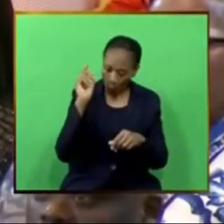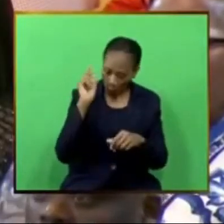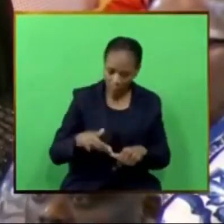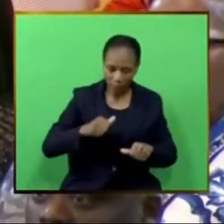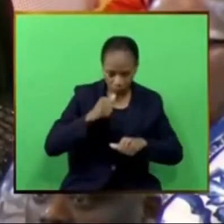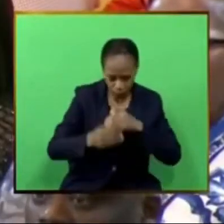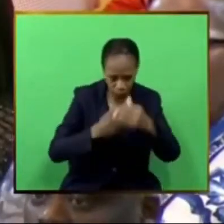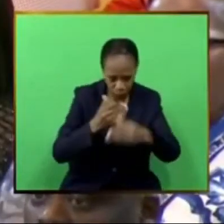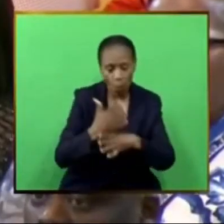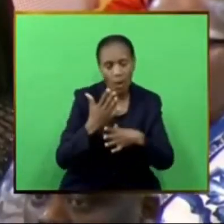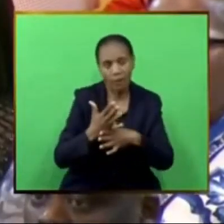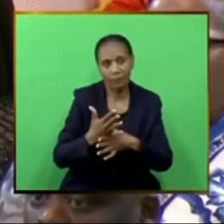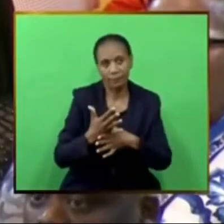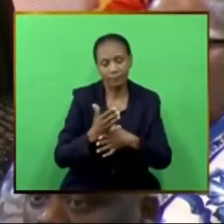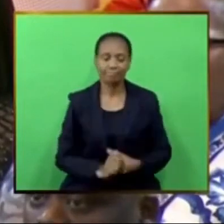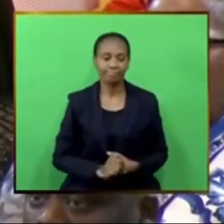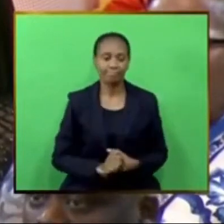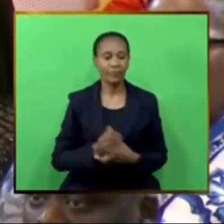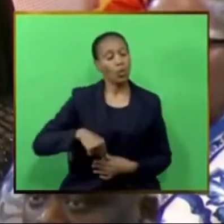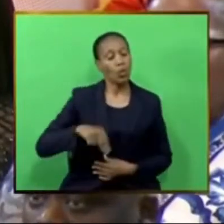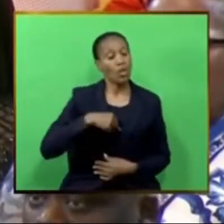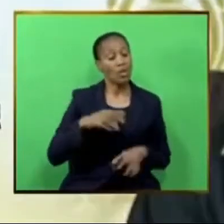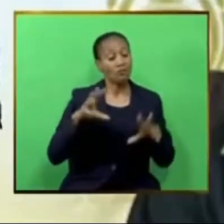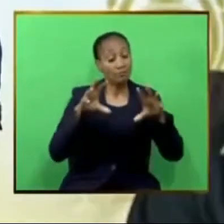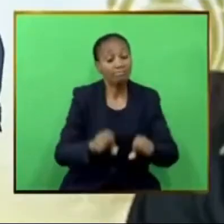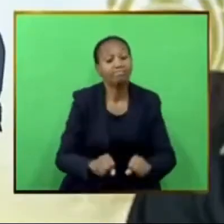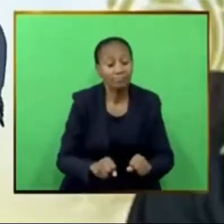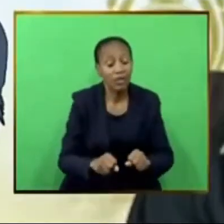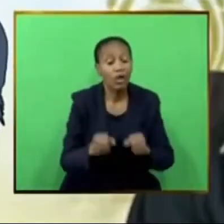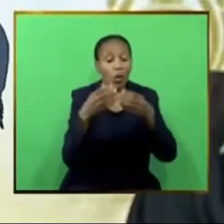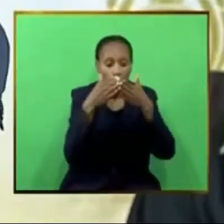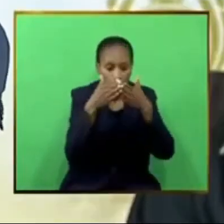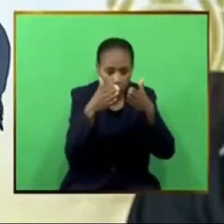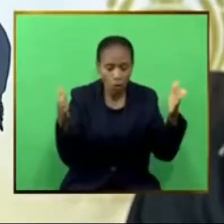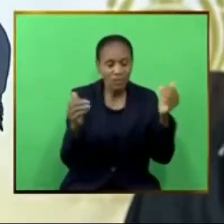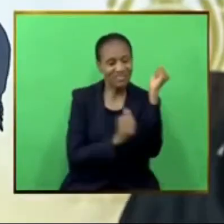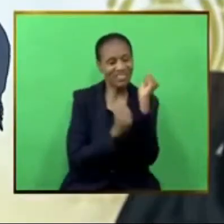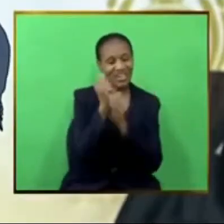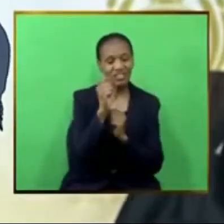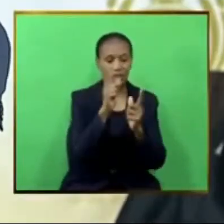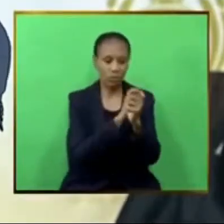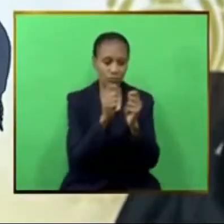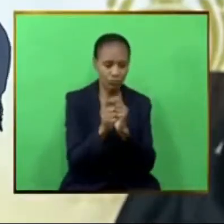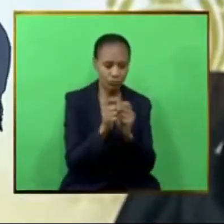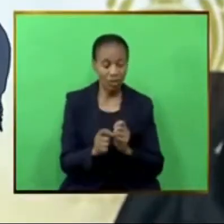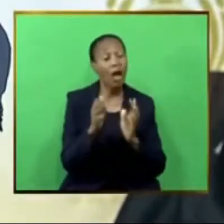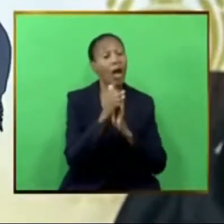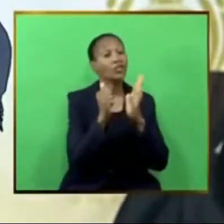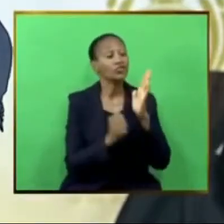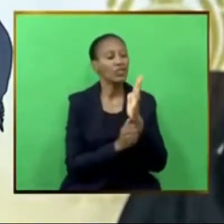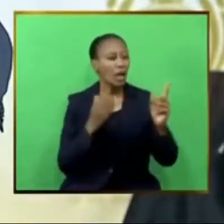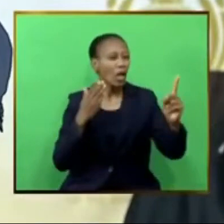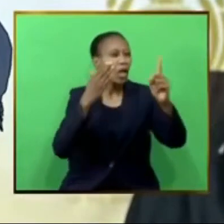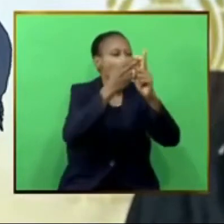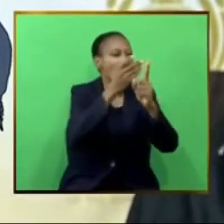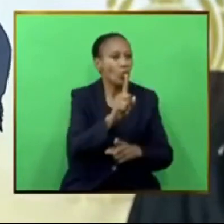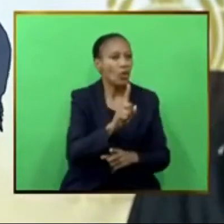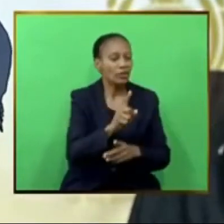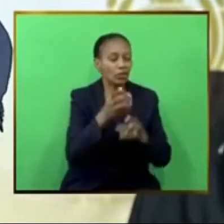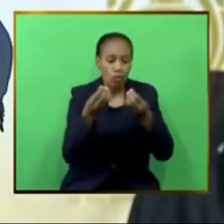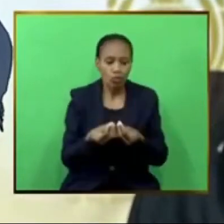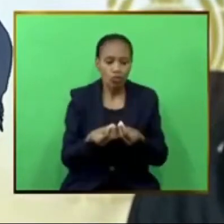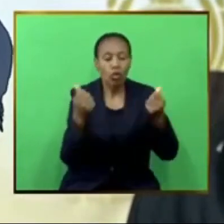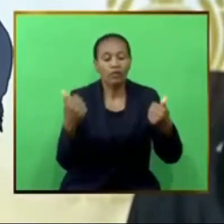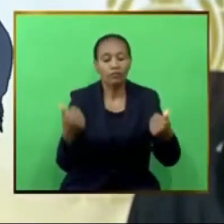compromised. We have embarked on a broad structural reform agenda that aims to address